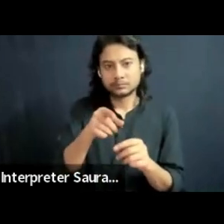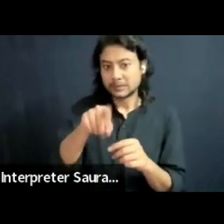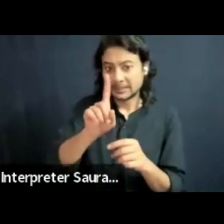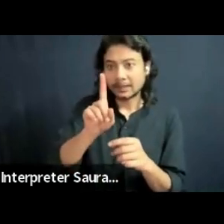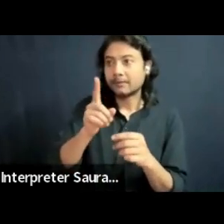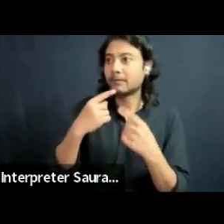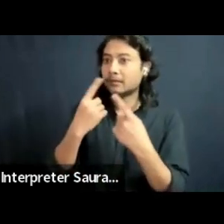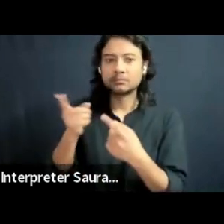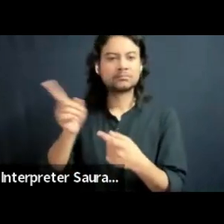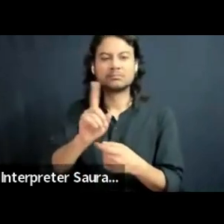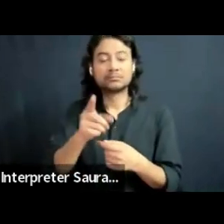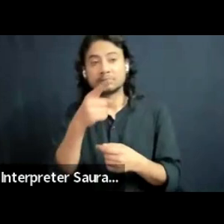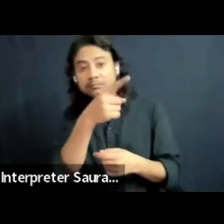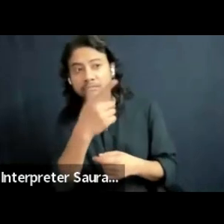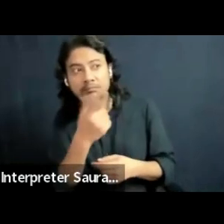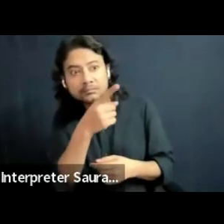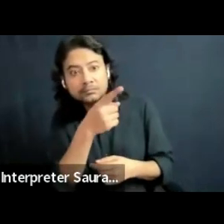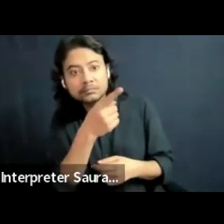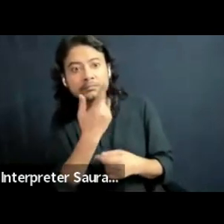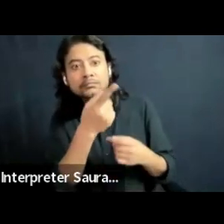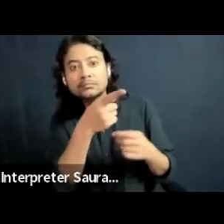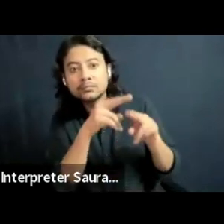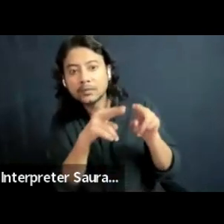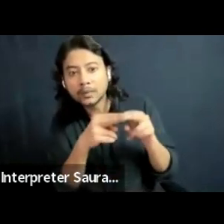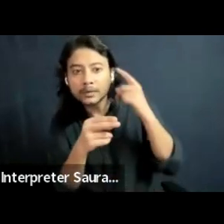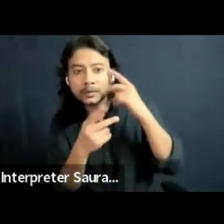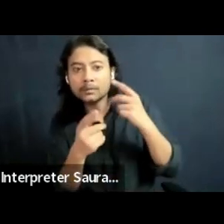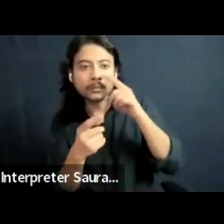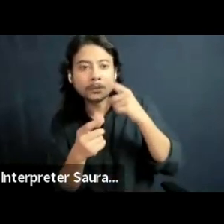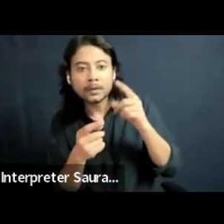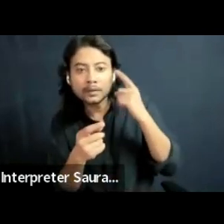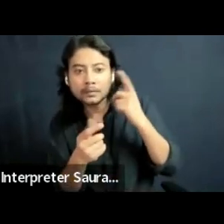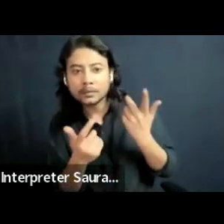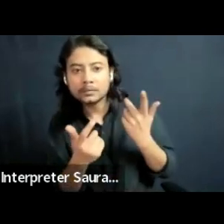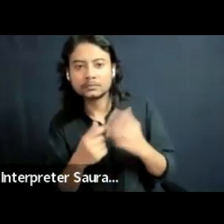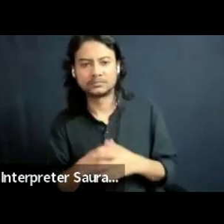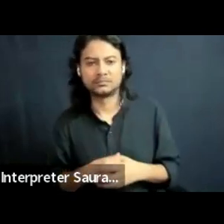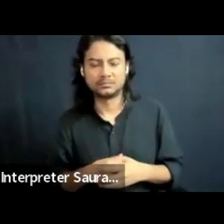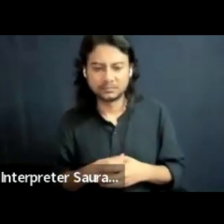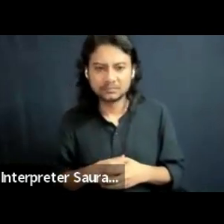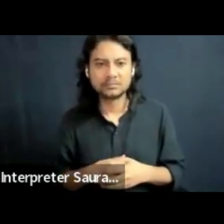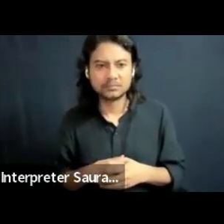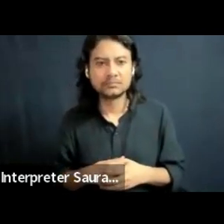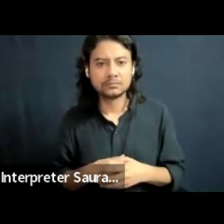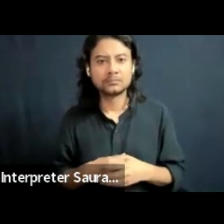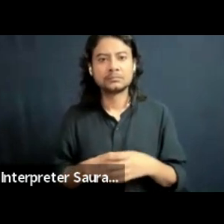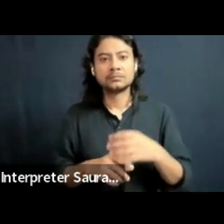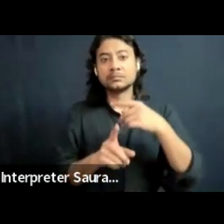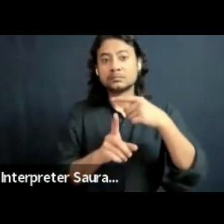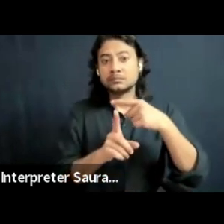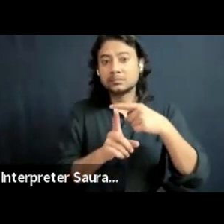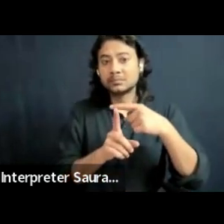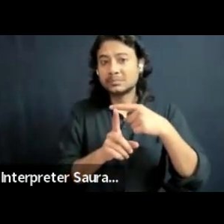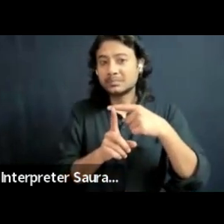talking about supported decision making, supporting a child and a person to make their decision,